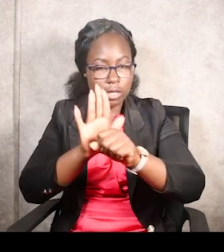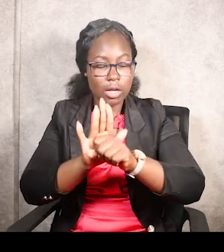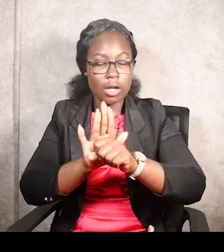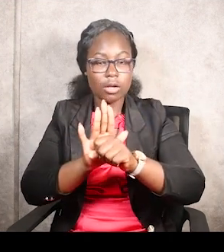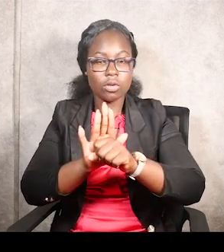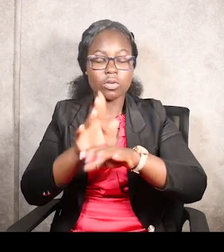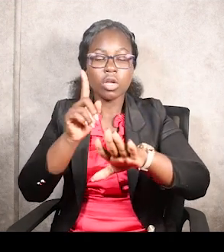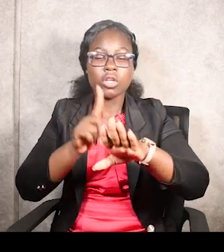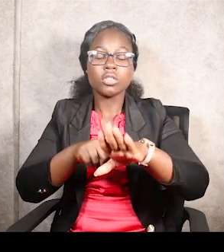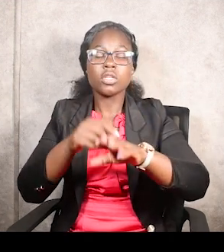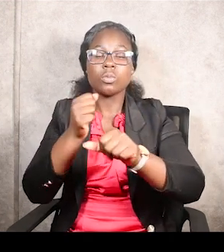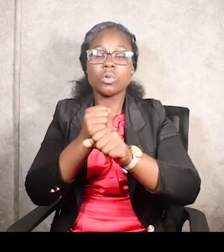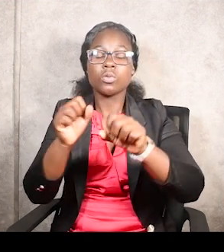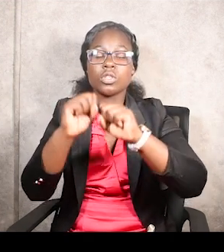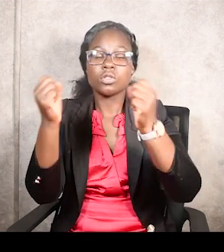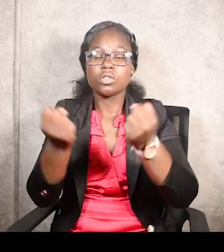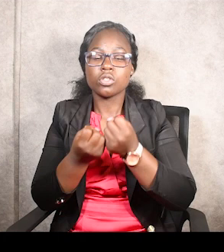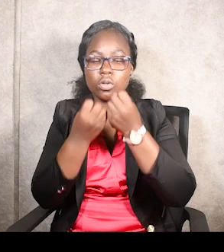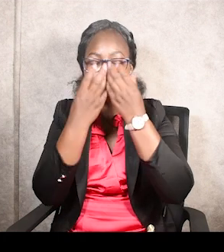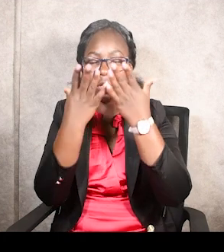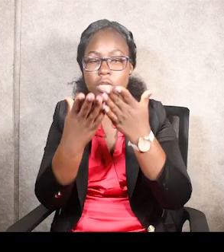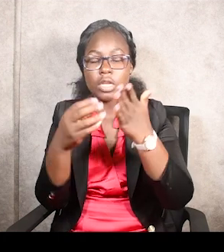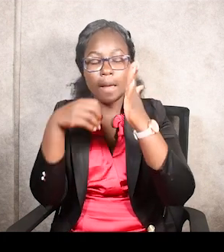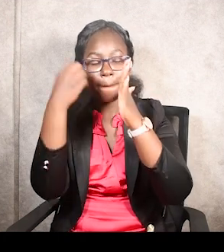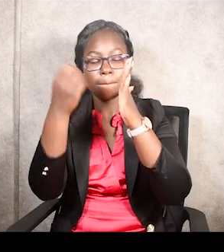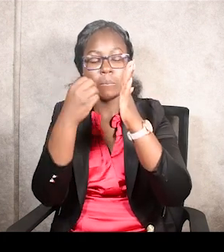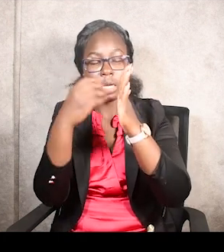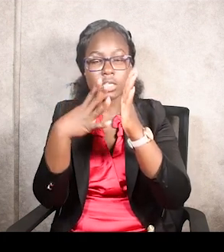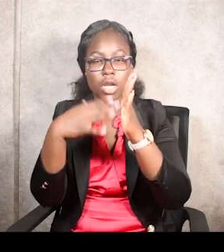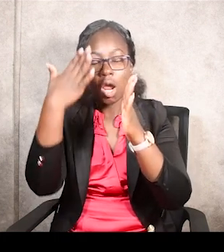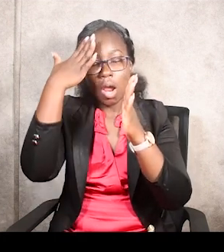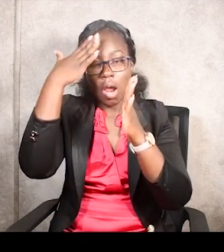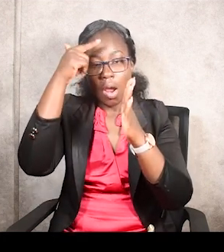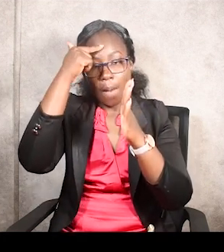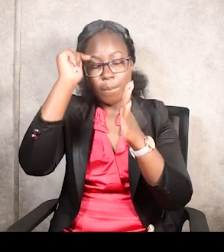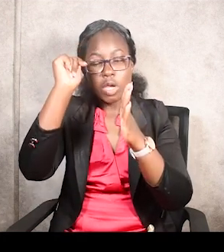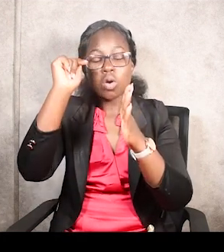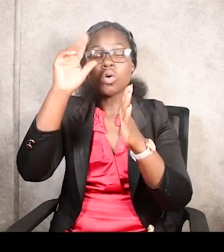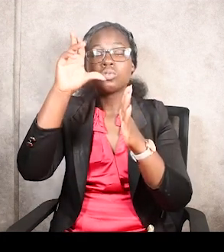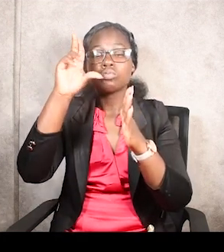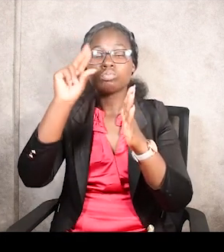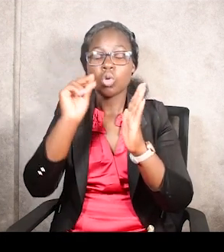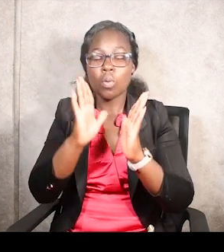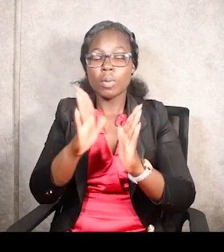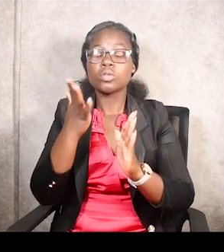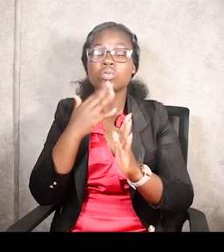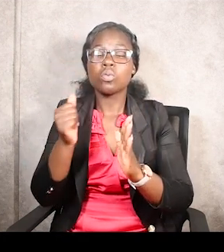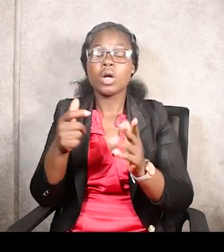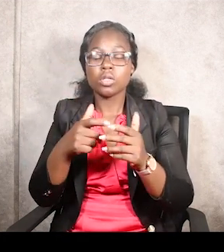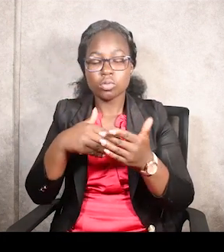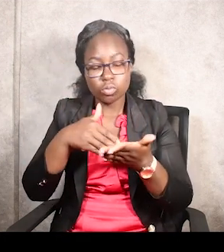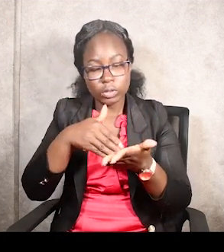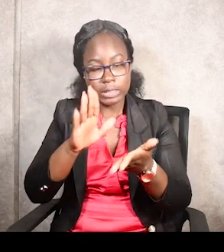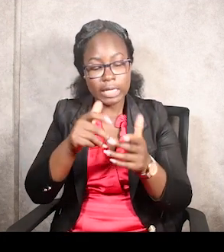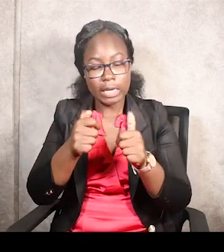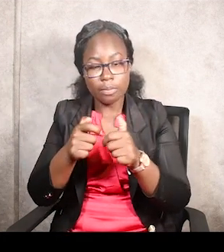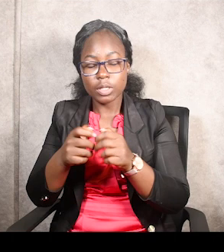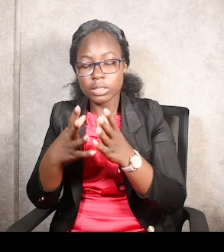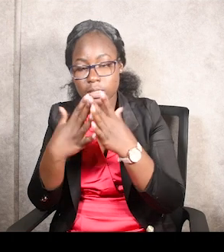crucial for when you're doing social media marketing, because no one wants to send a message now and